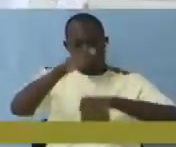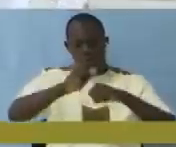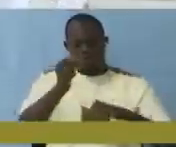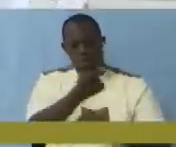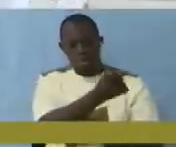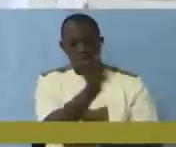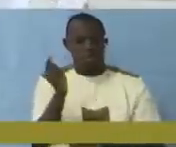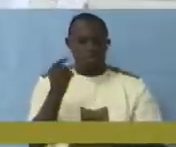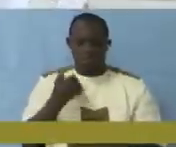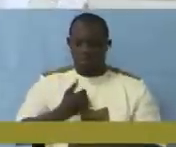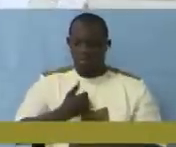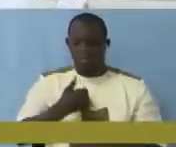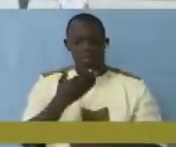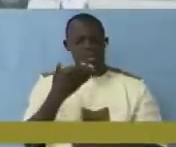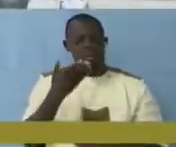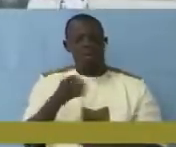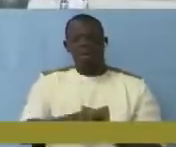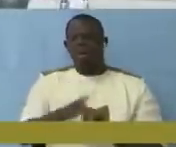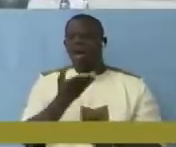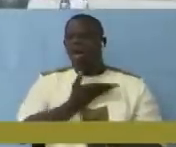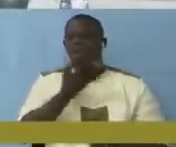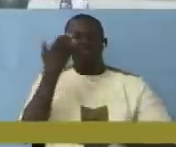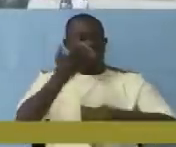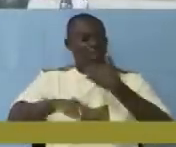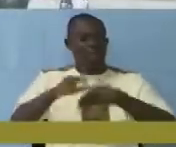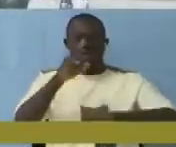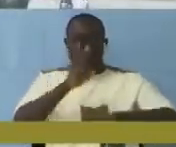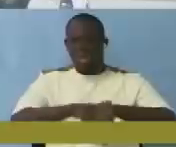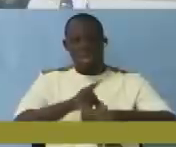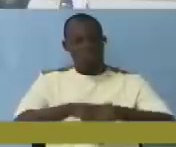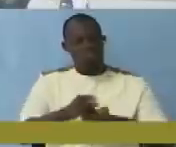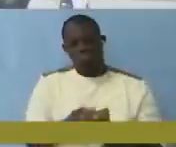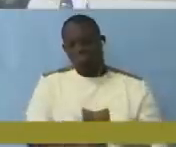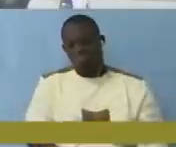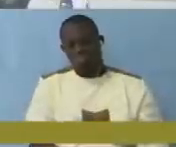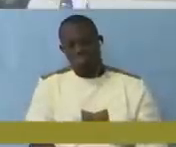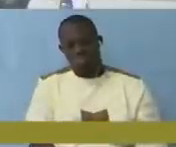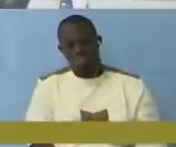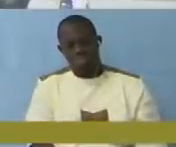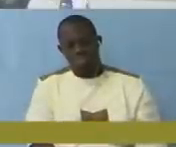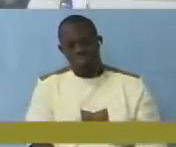There is never a time